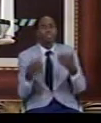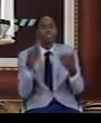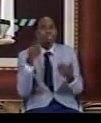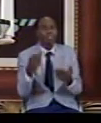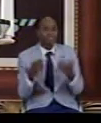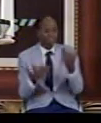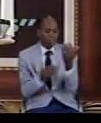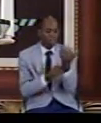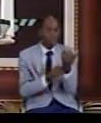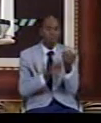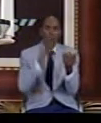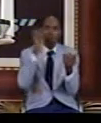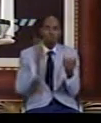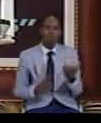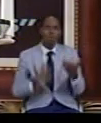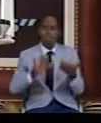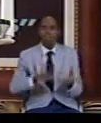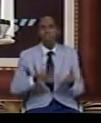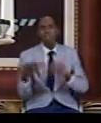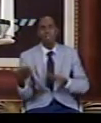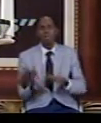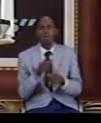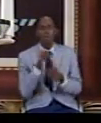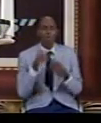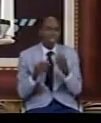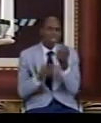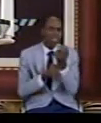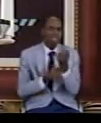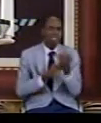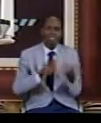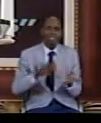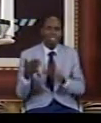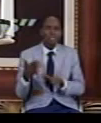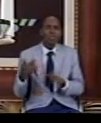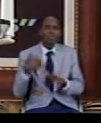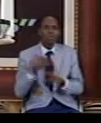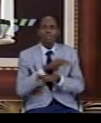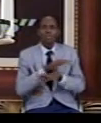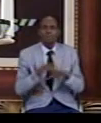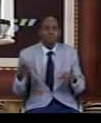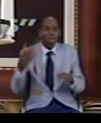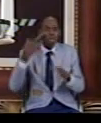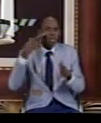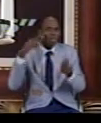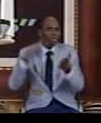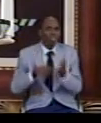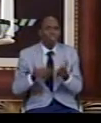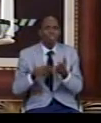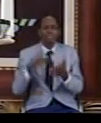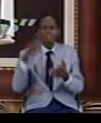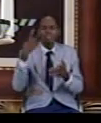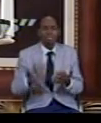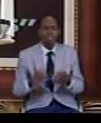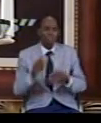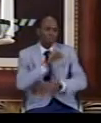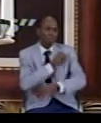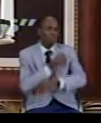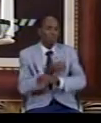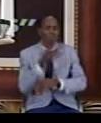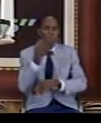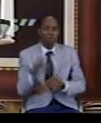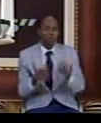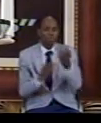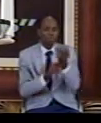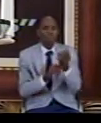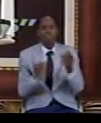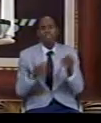must die. And when self dies, you don't recognize the authority of self anymore. I belong to the Lord. You